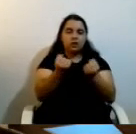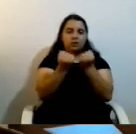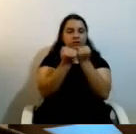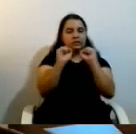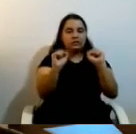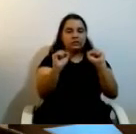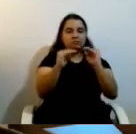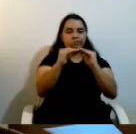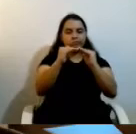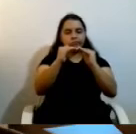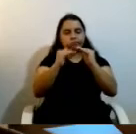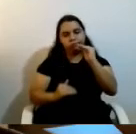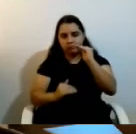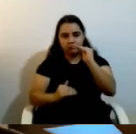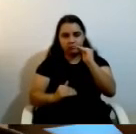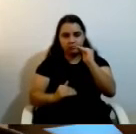CAVIs together